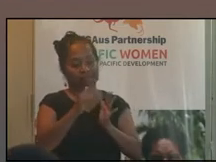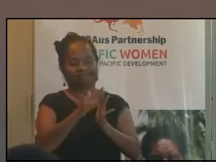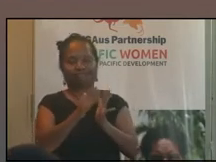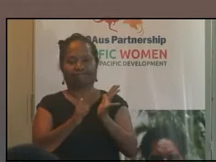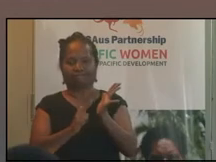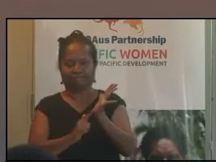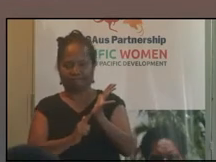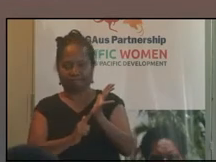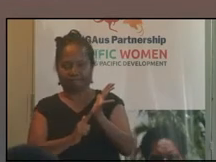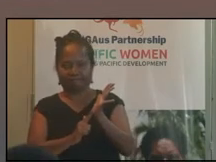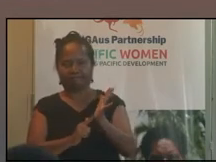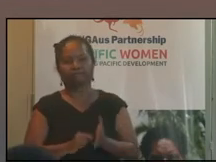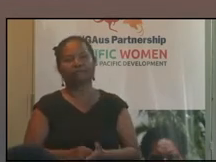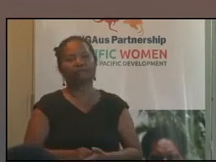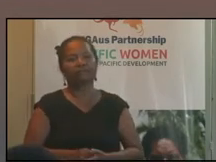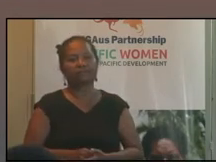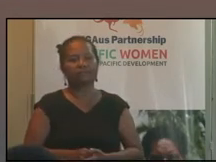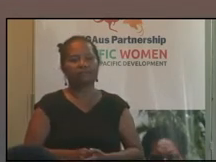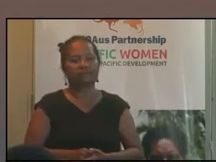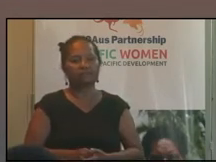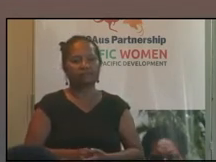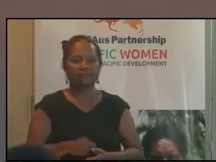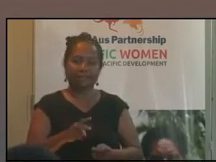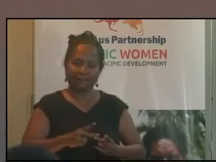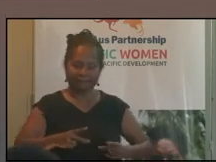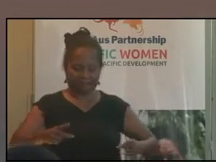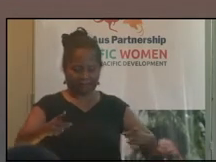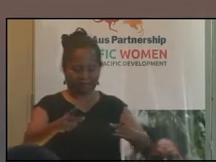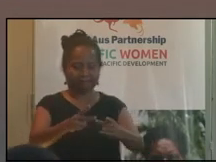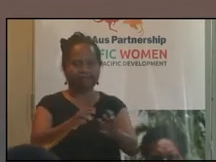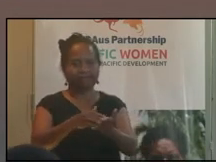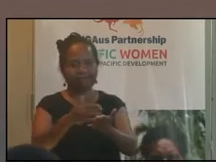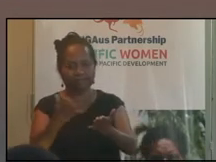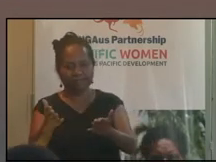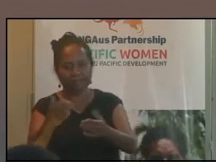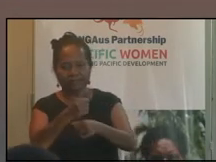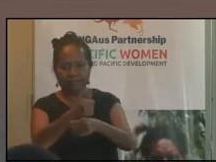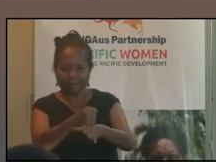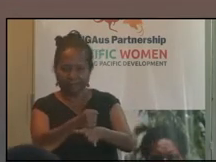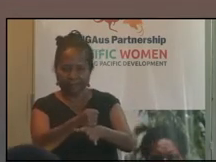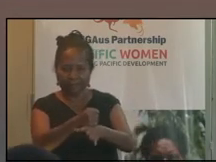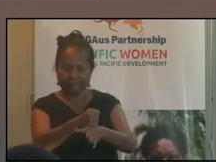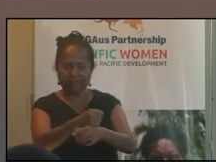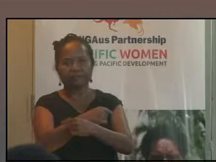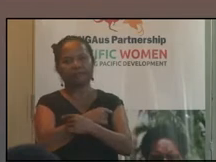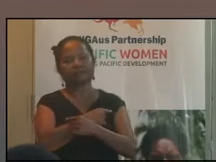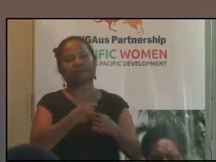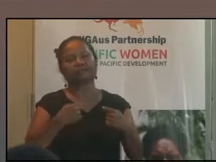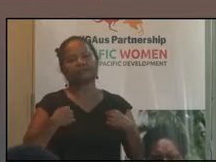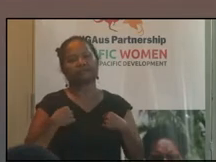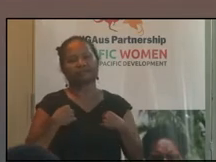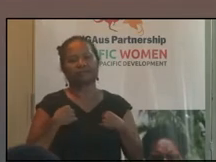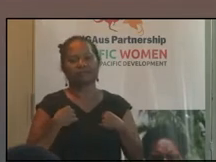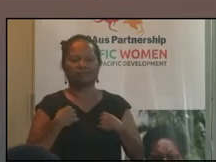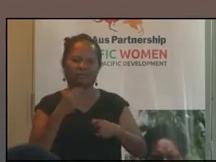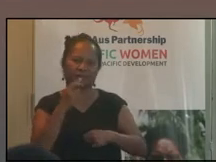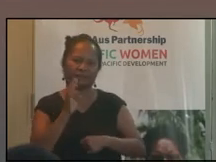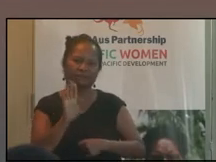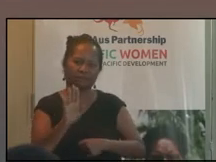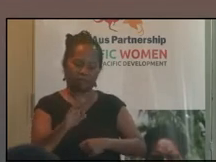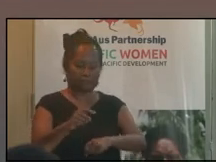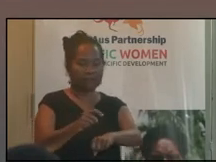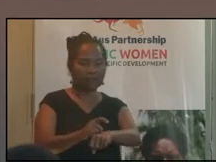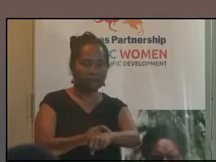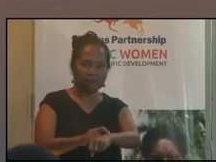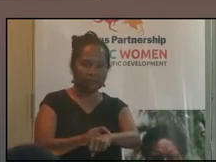process framework is in place. The political will is there. We're just fighting against time at the moment.